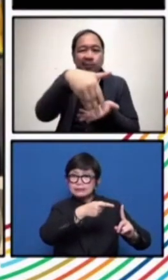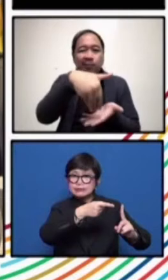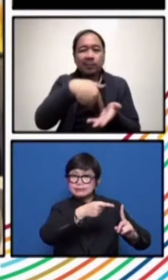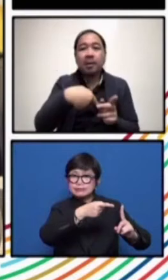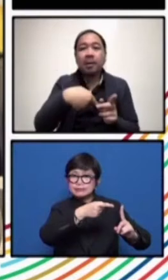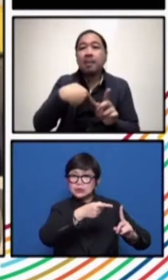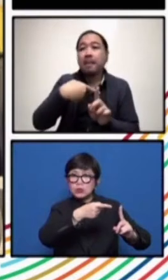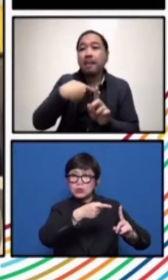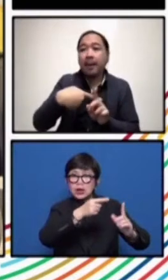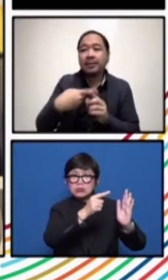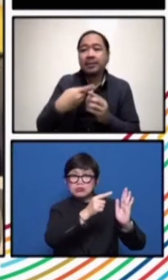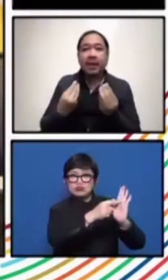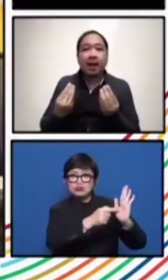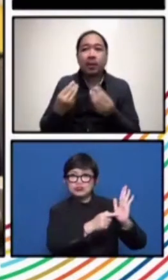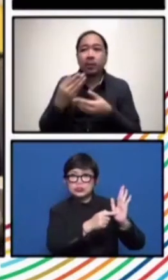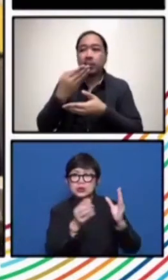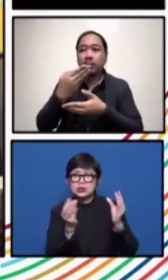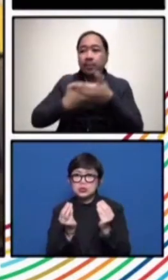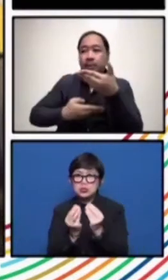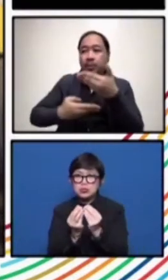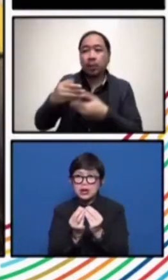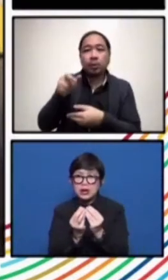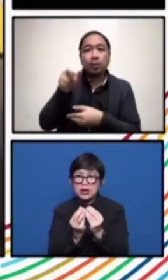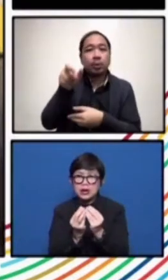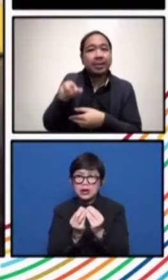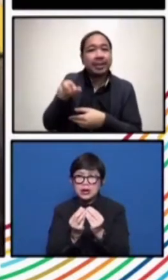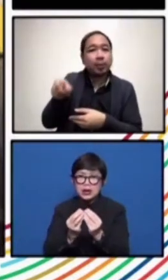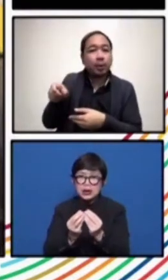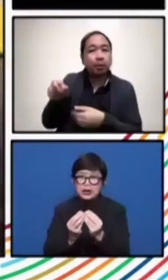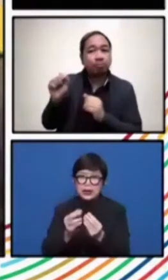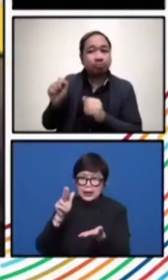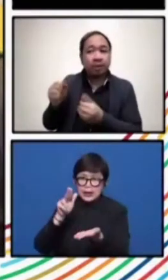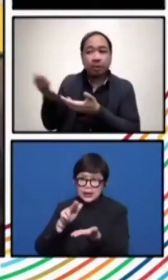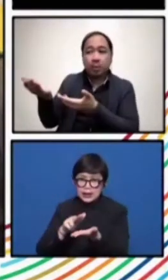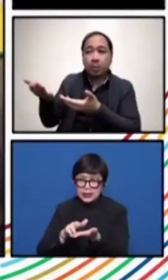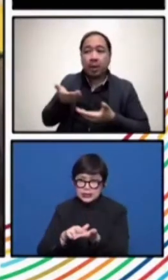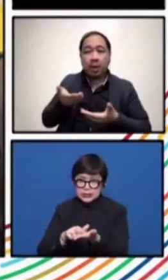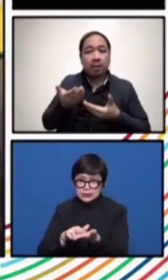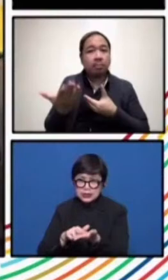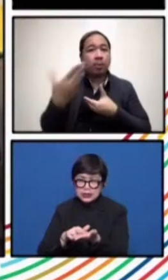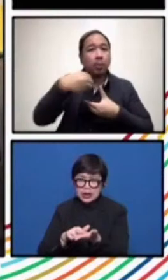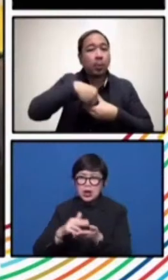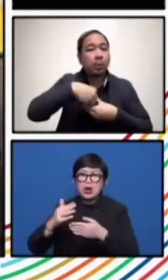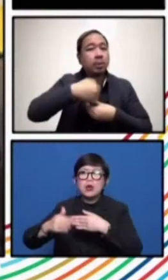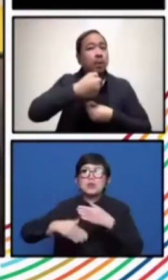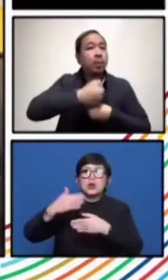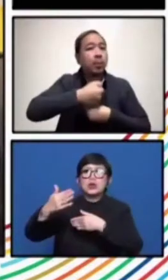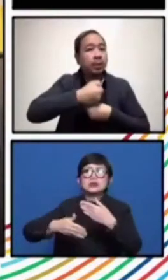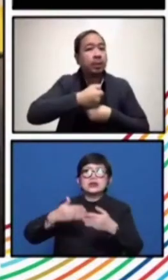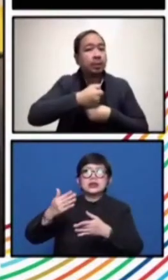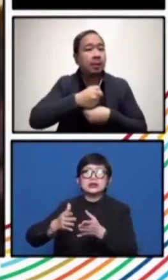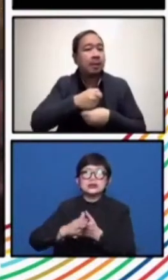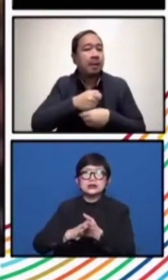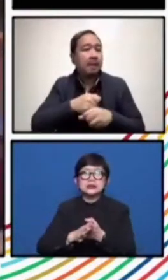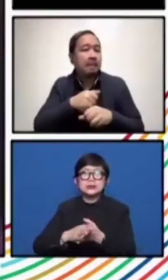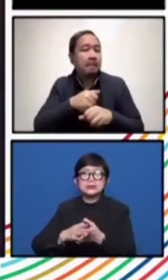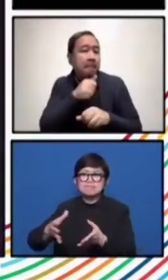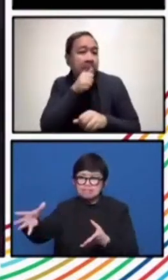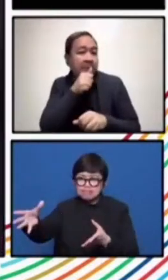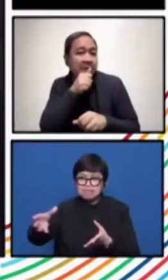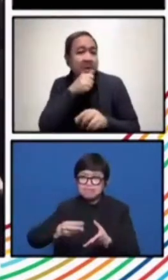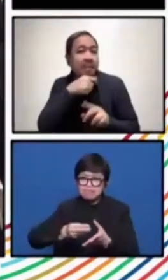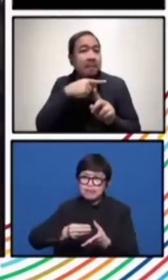to work in the public and private sector as being implemented the total